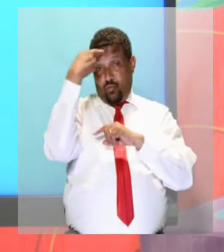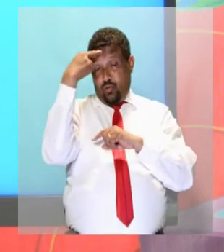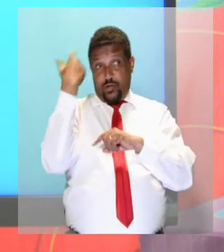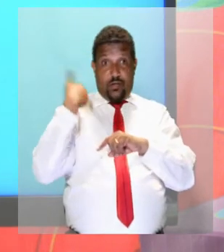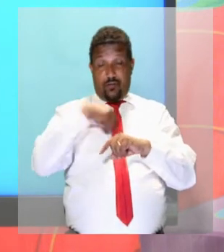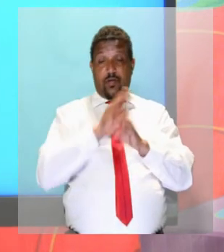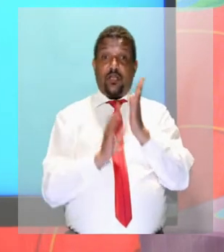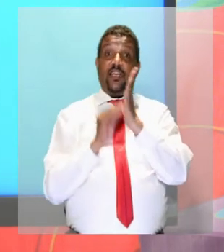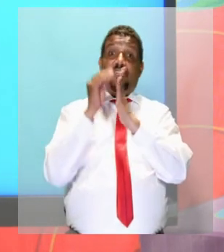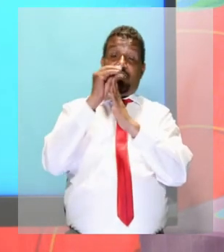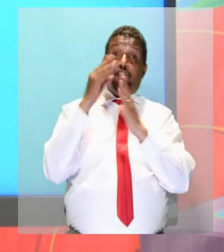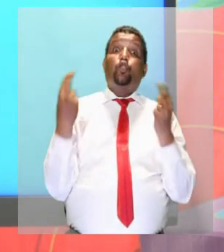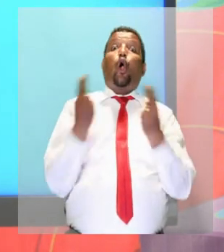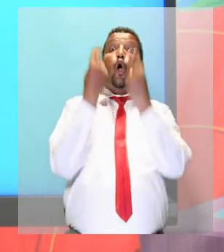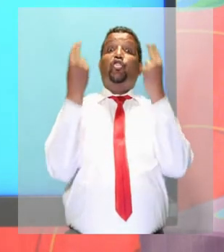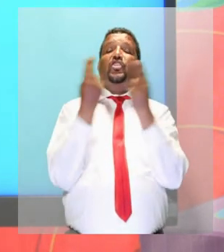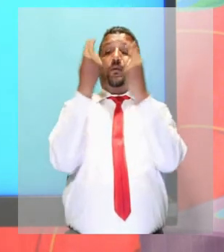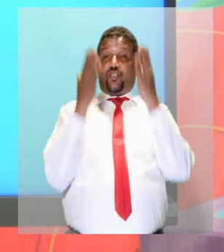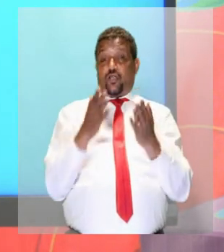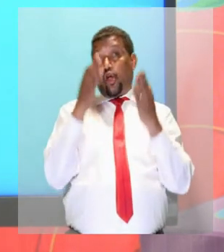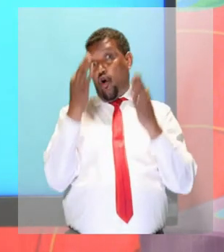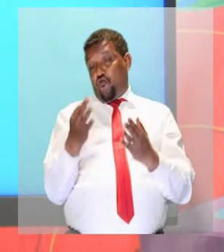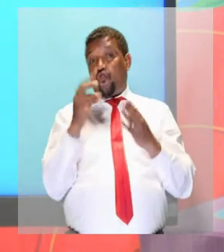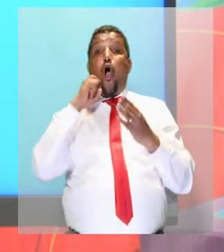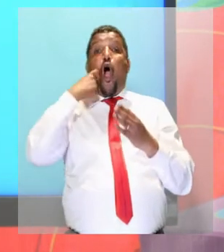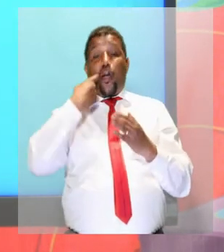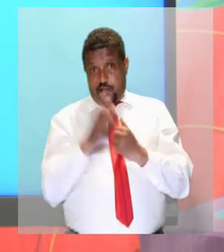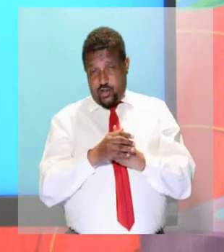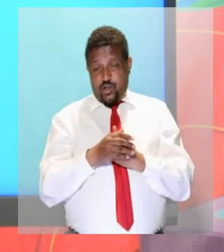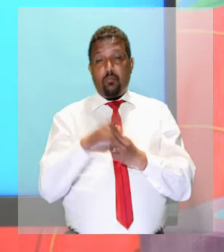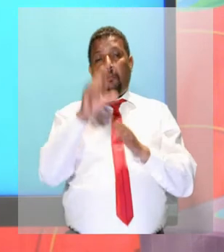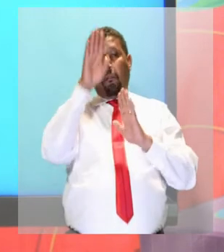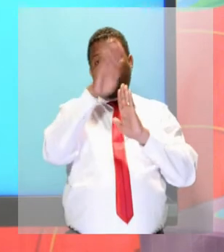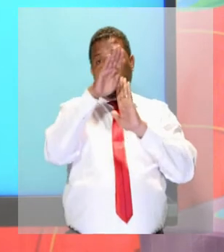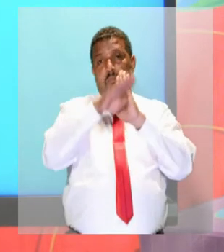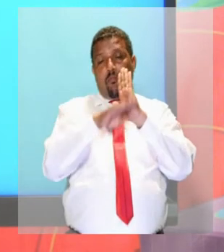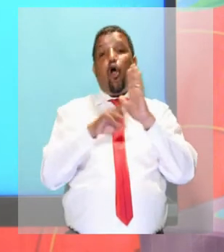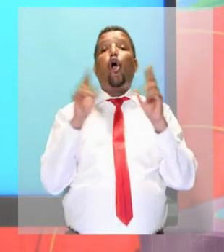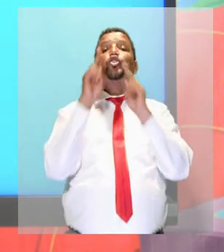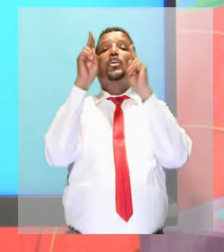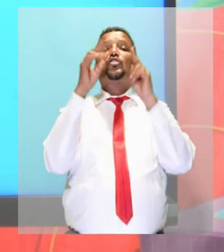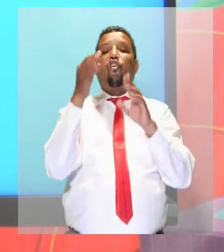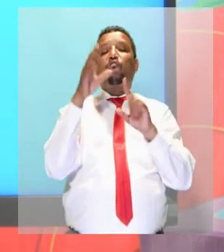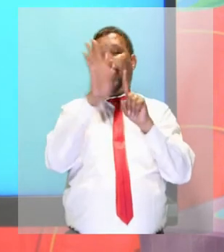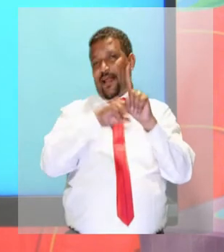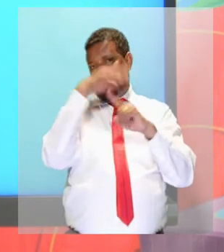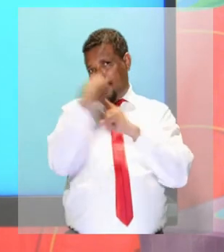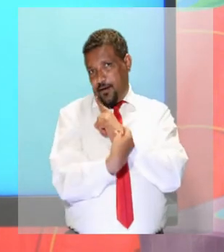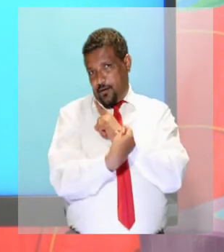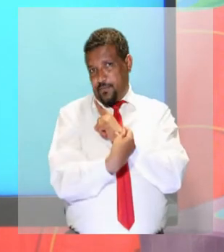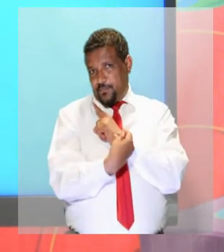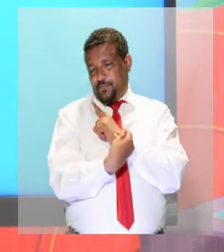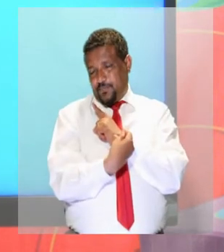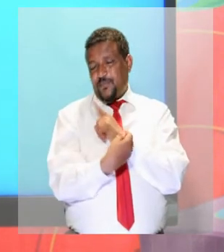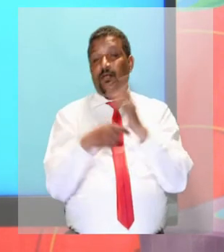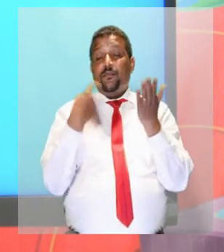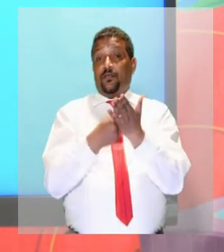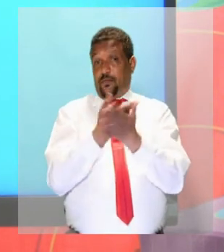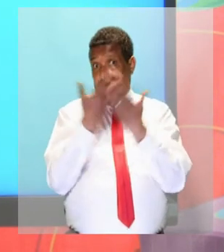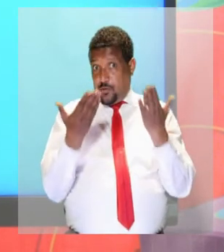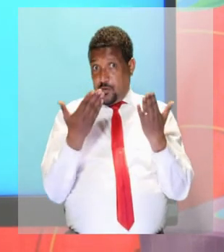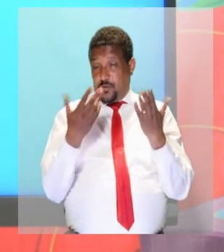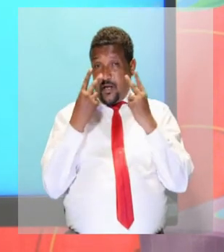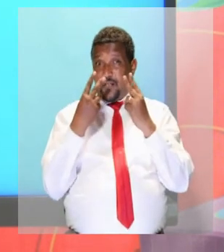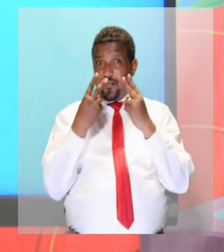we increased consumption of orange, we are declining consumption of banana. In this case, we will